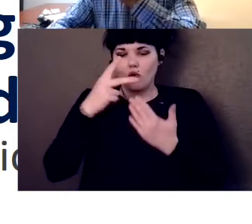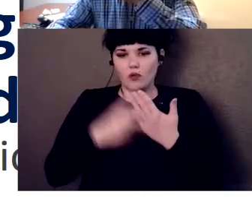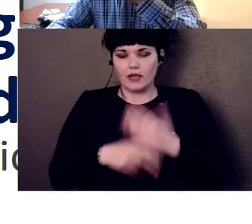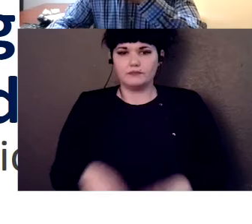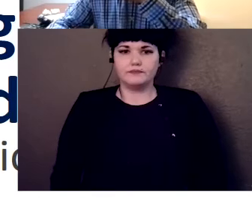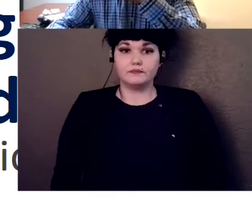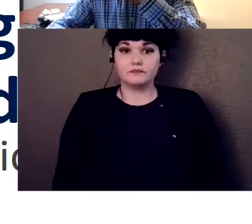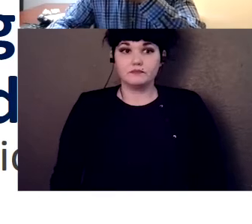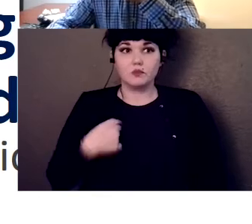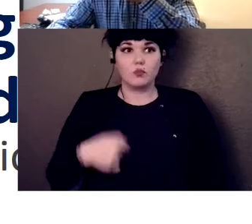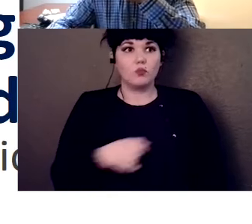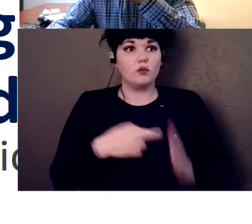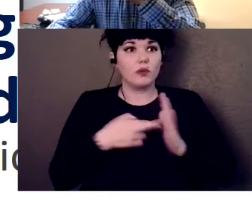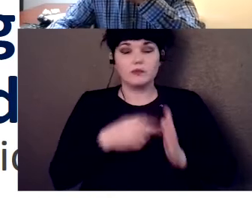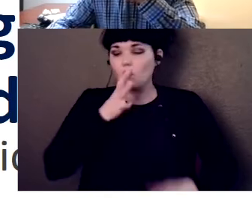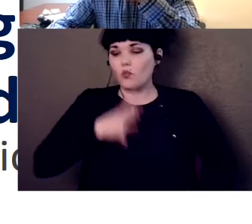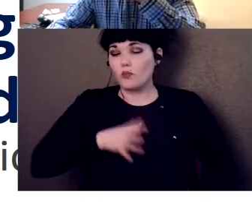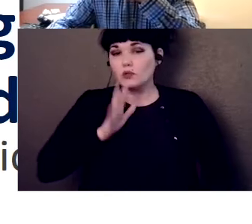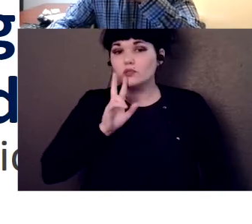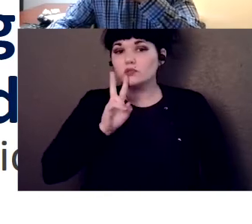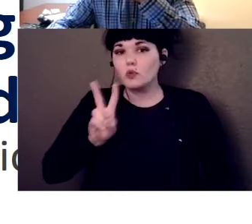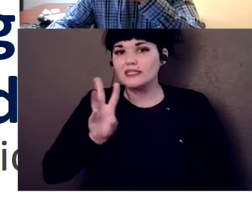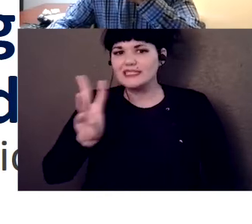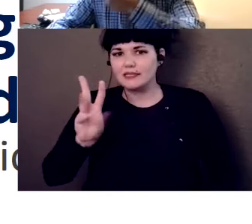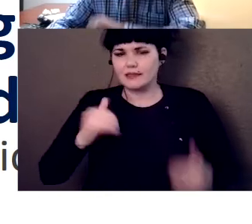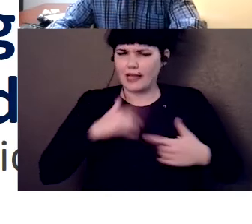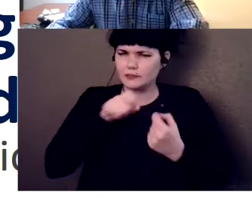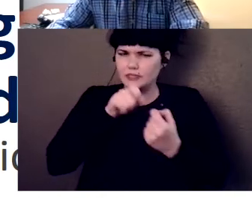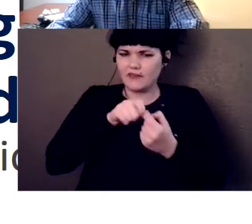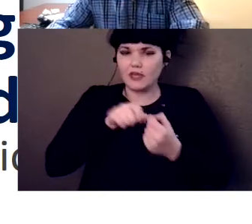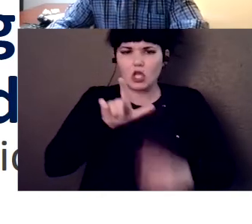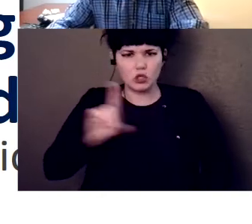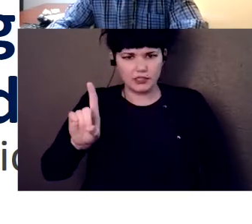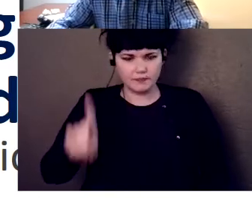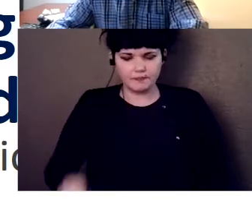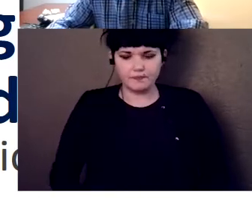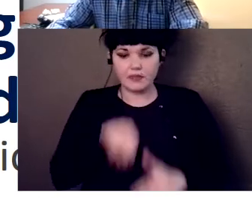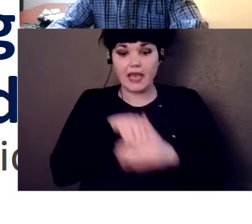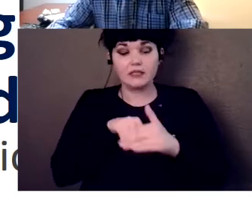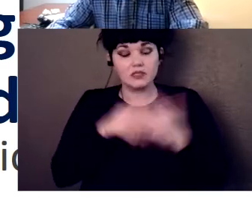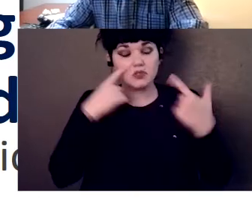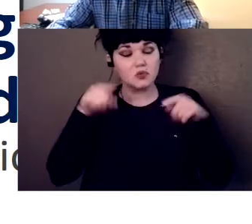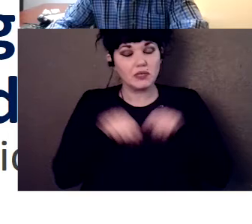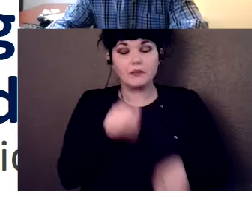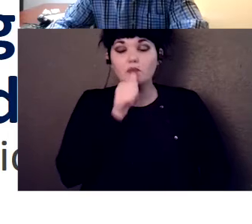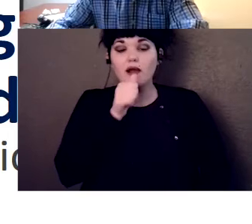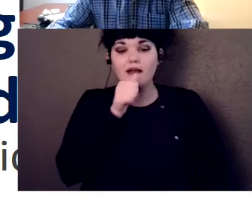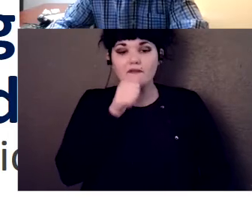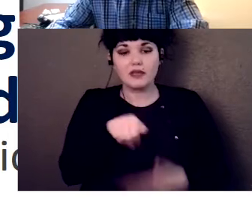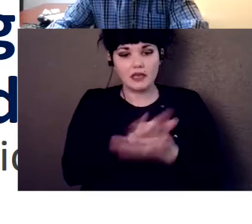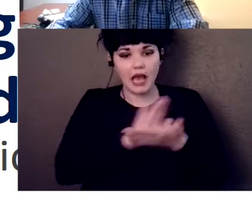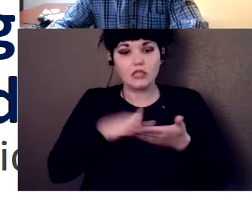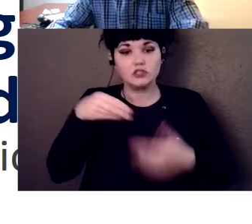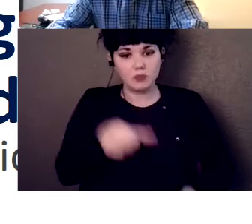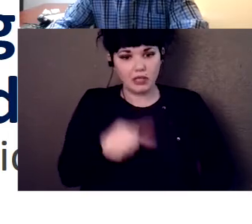a 26-year-old woman with a specific learning disability. Access VR agreed to private college sponsorship for the client,